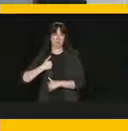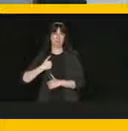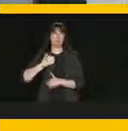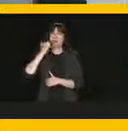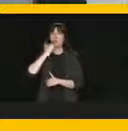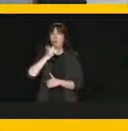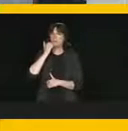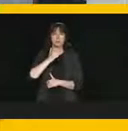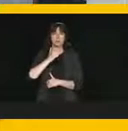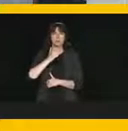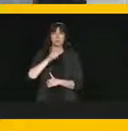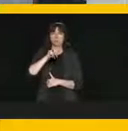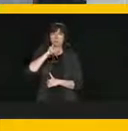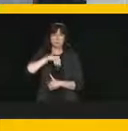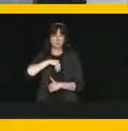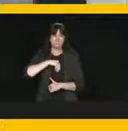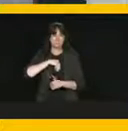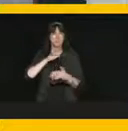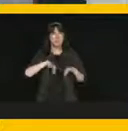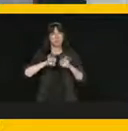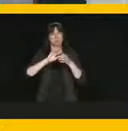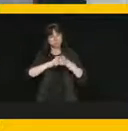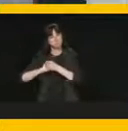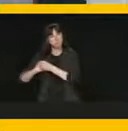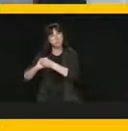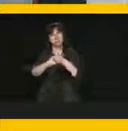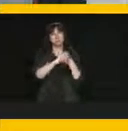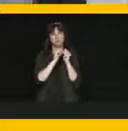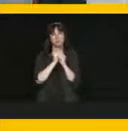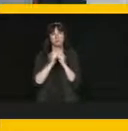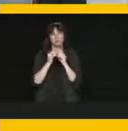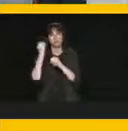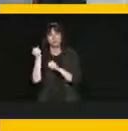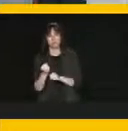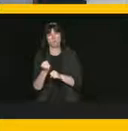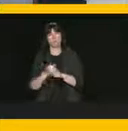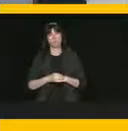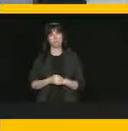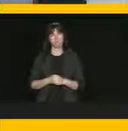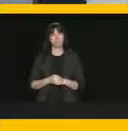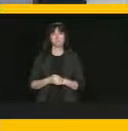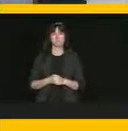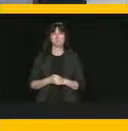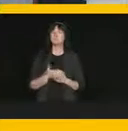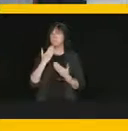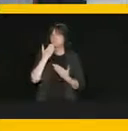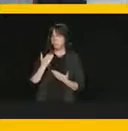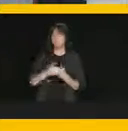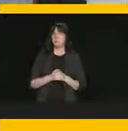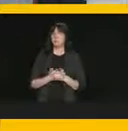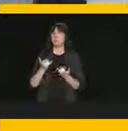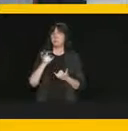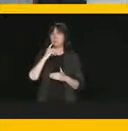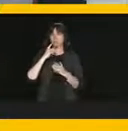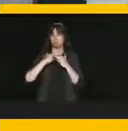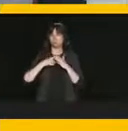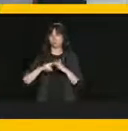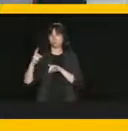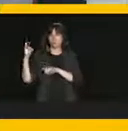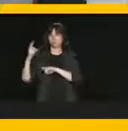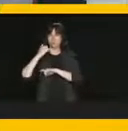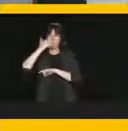day, we are stronger together. Merci. Thank you, Prime Minister. We'll now take